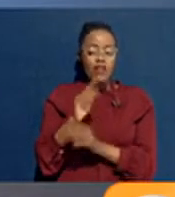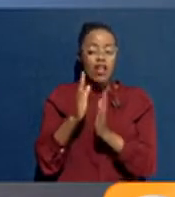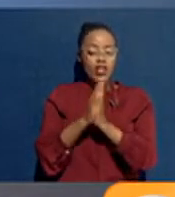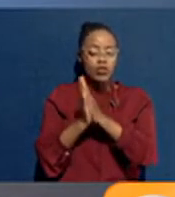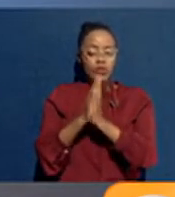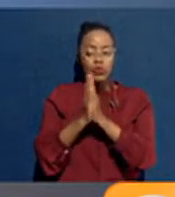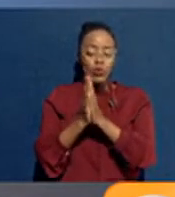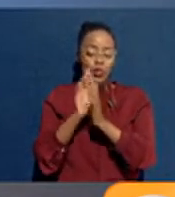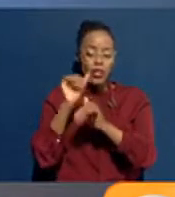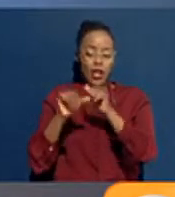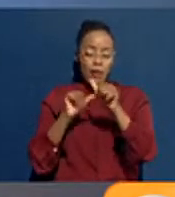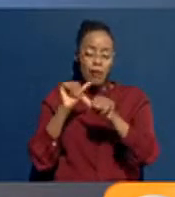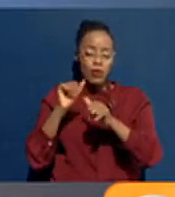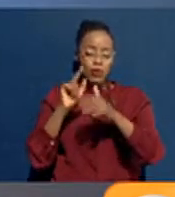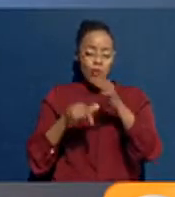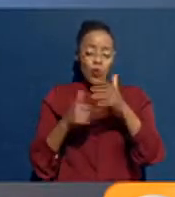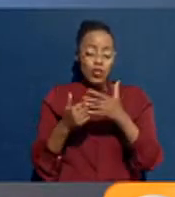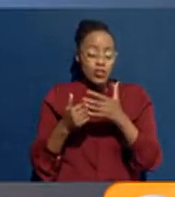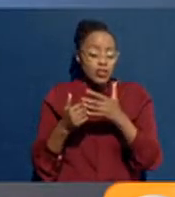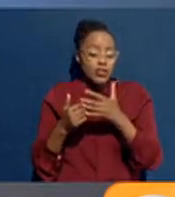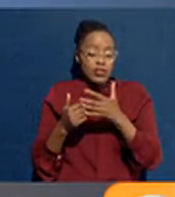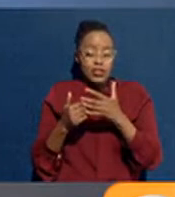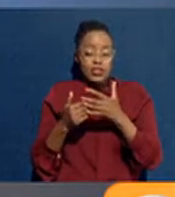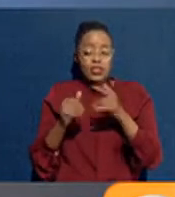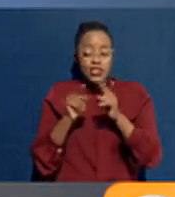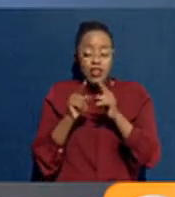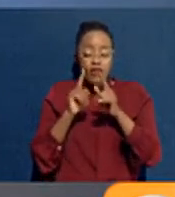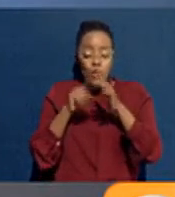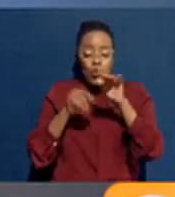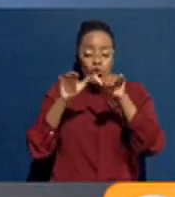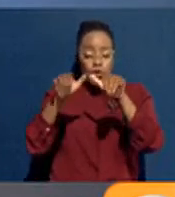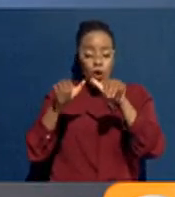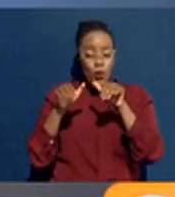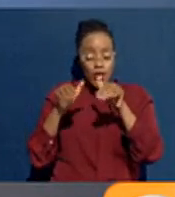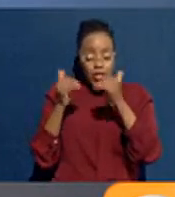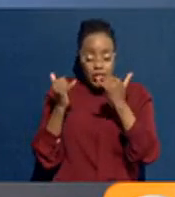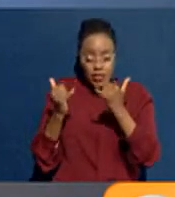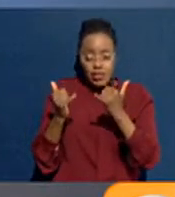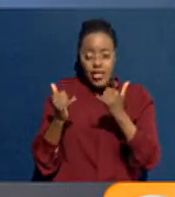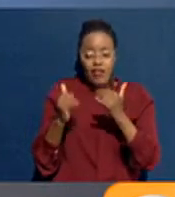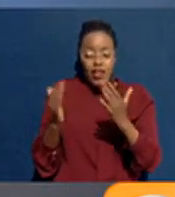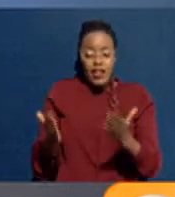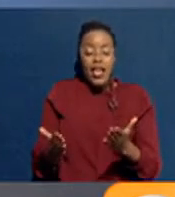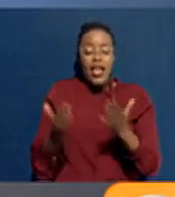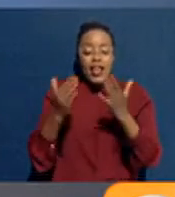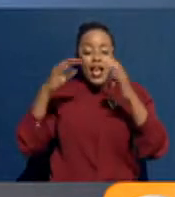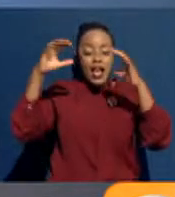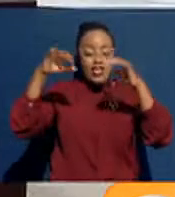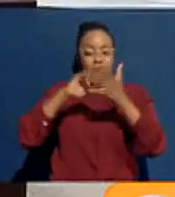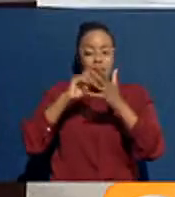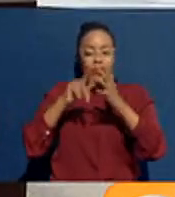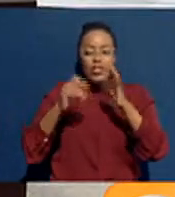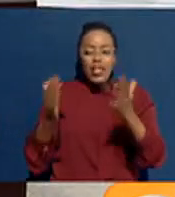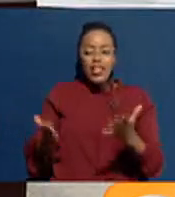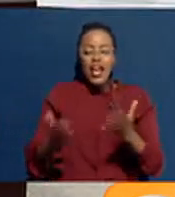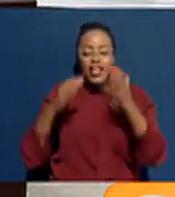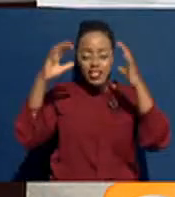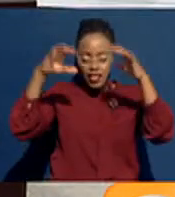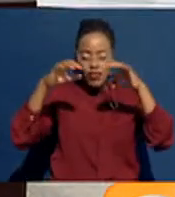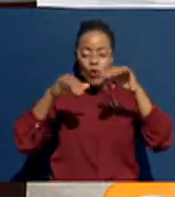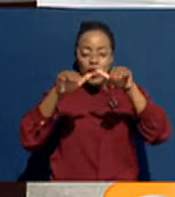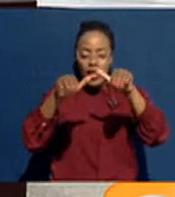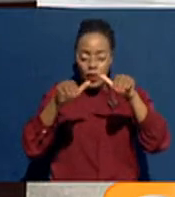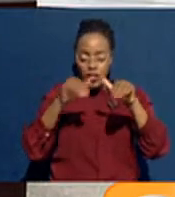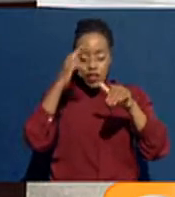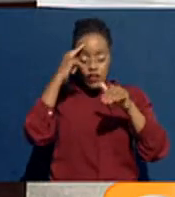story about the event as we are waiting for. Okay. Enhanced rainfall. So we are waiting for enhanced rainfall. We are waiting